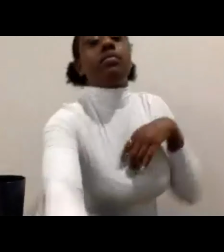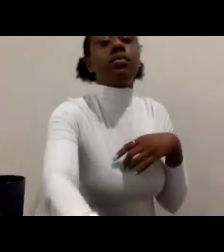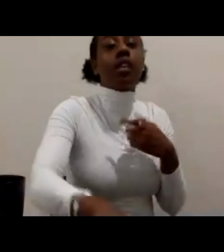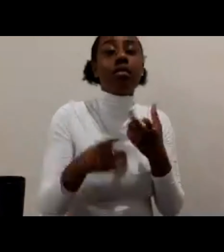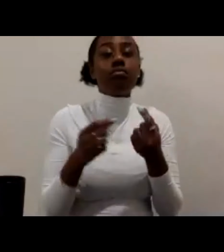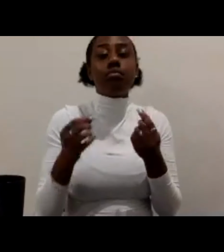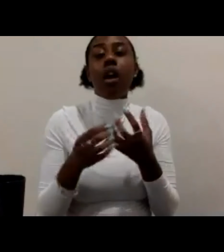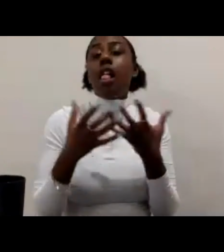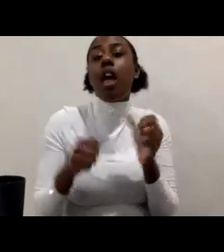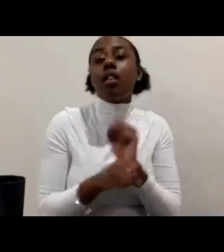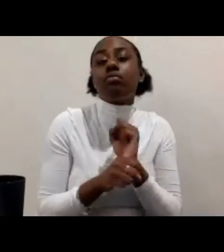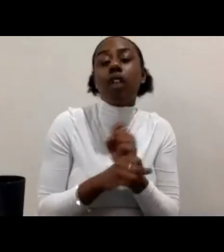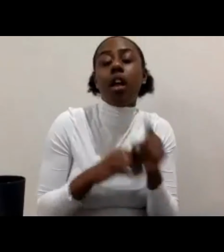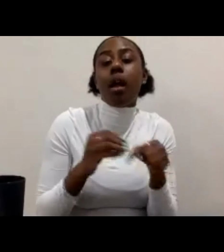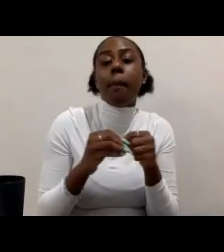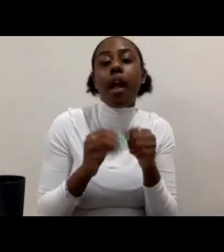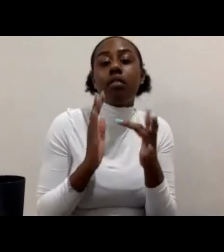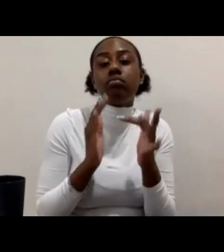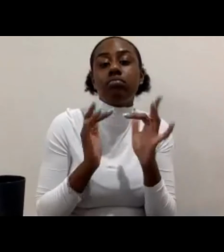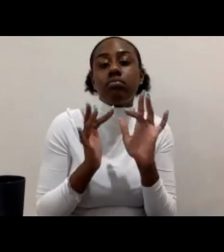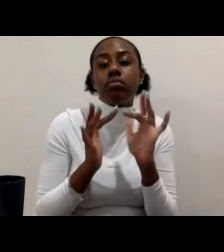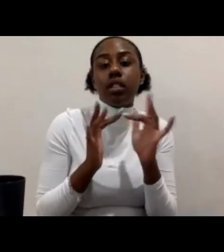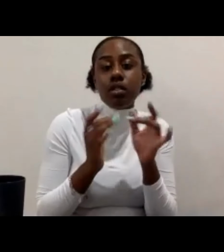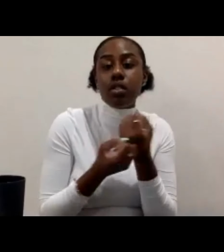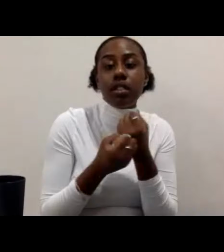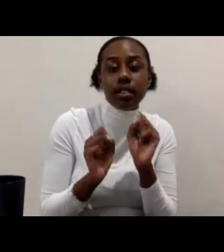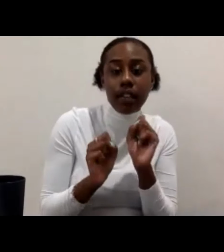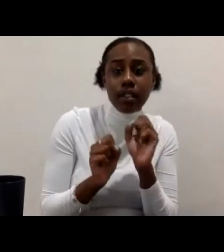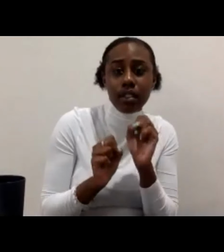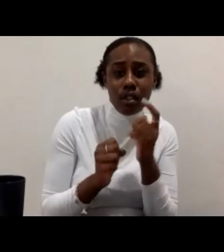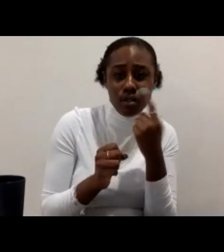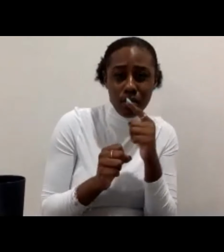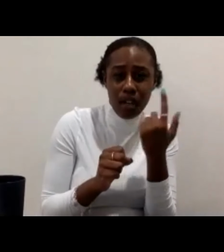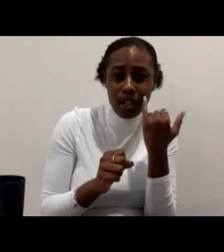practices. So yeah, do you mind if I pass that to you?